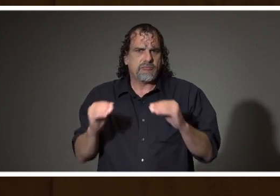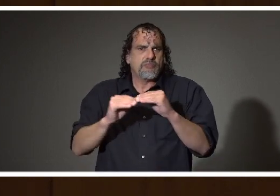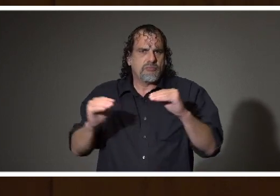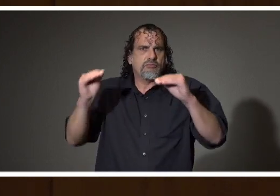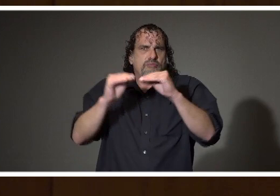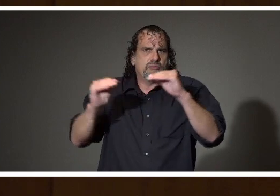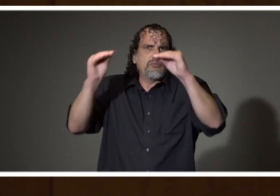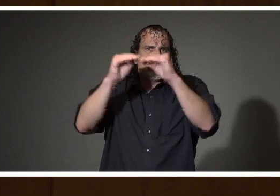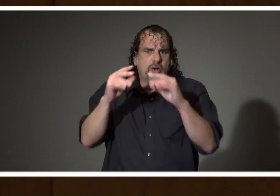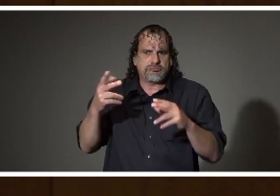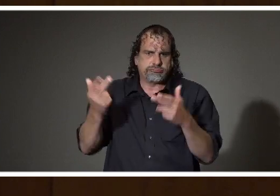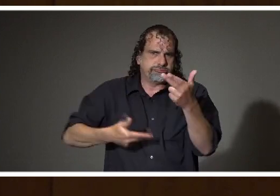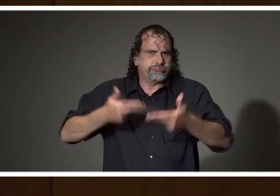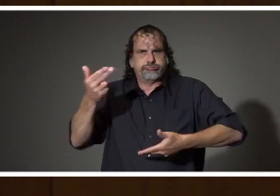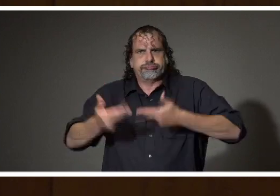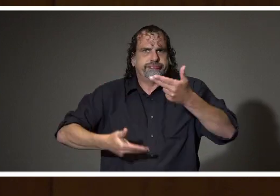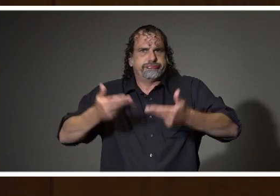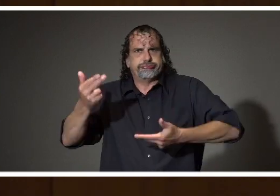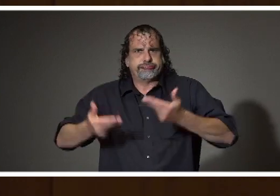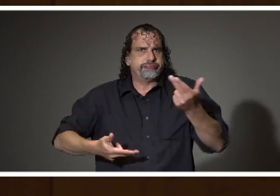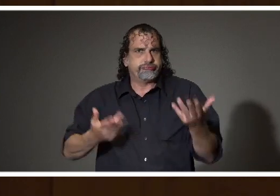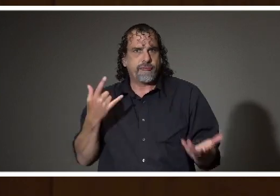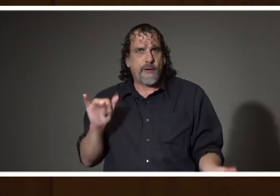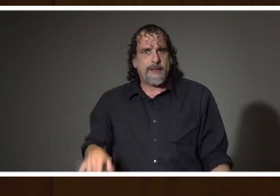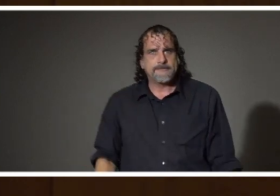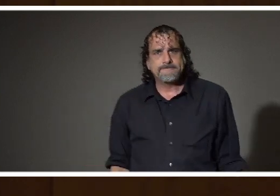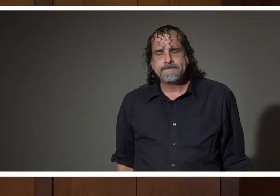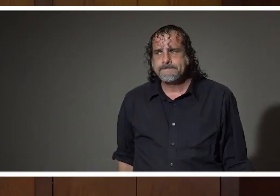as we ramp up the number of folks doing this.